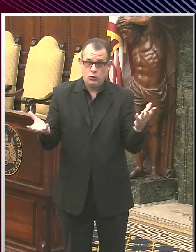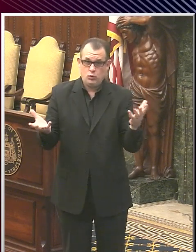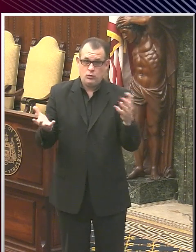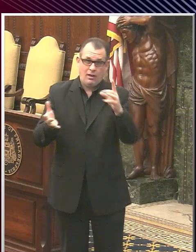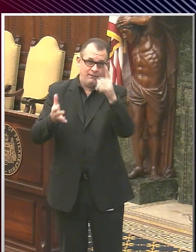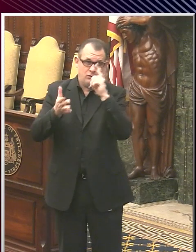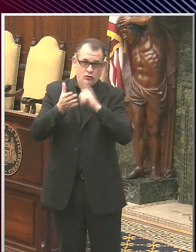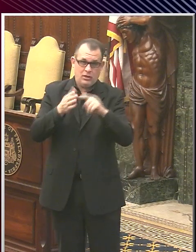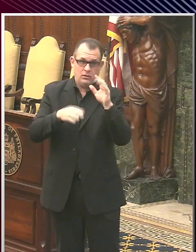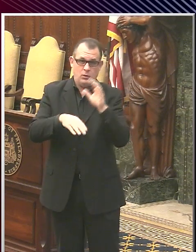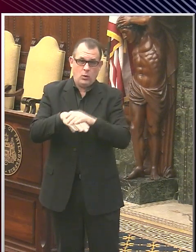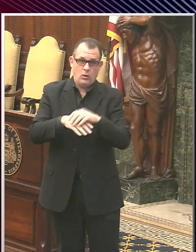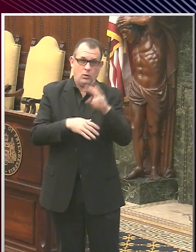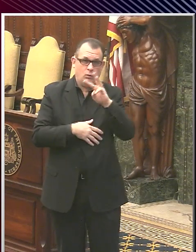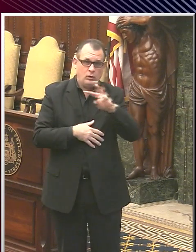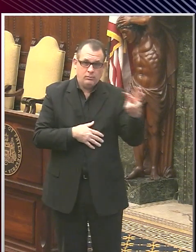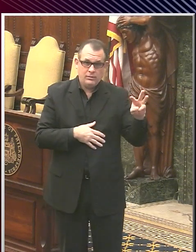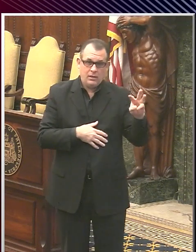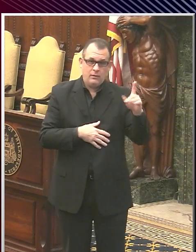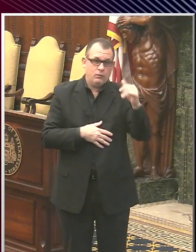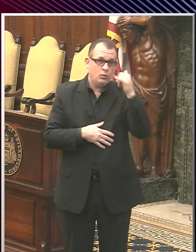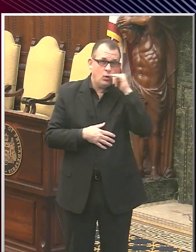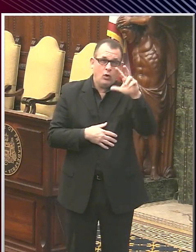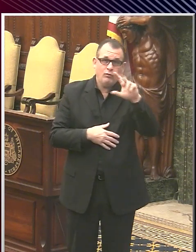call 311 or visit